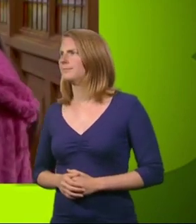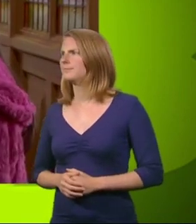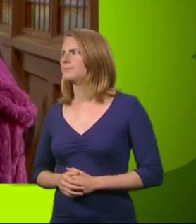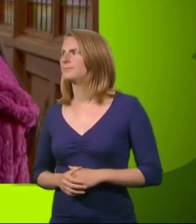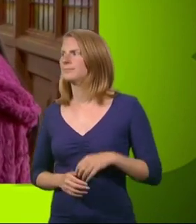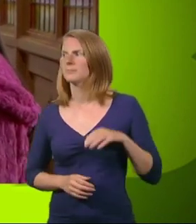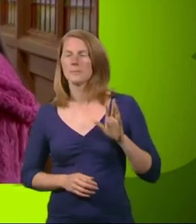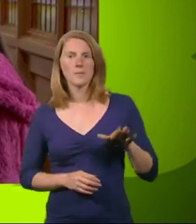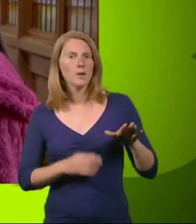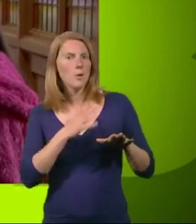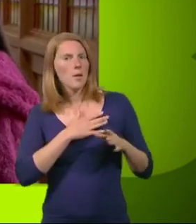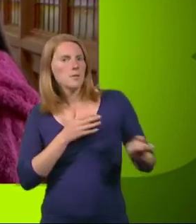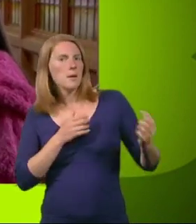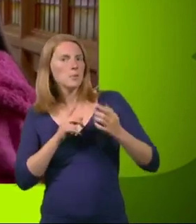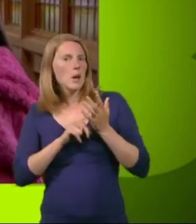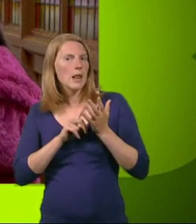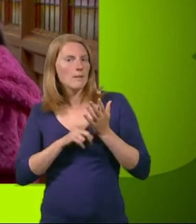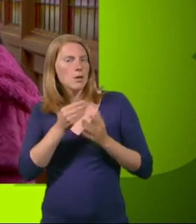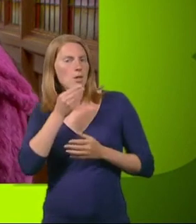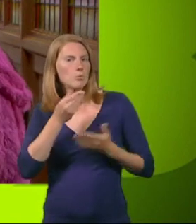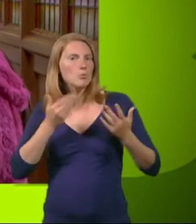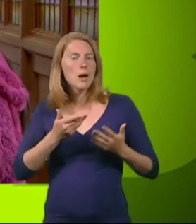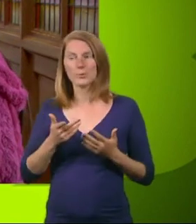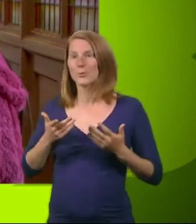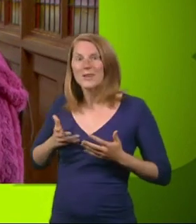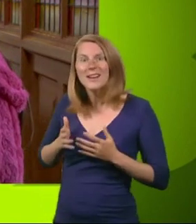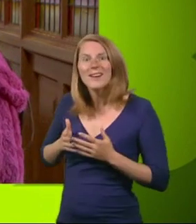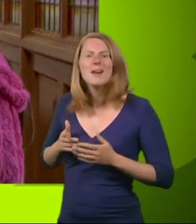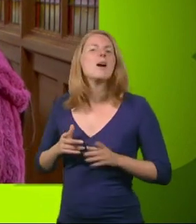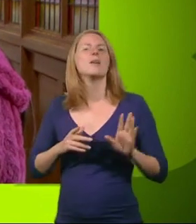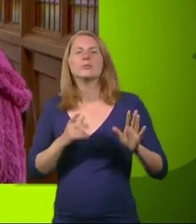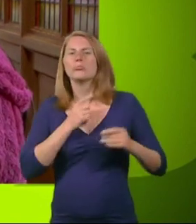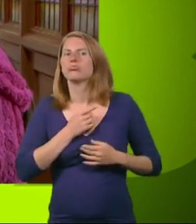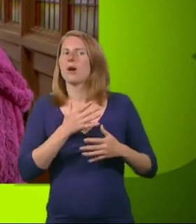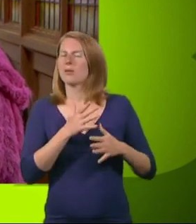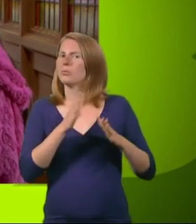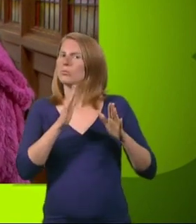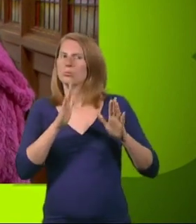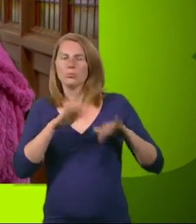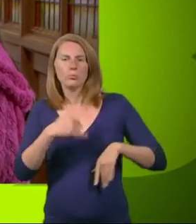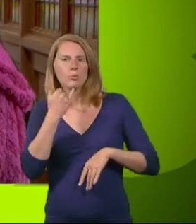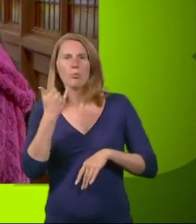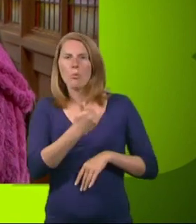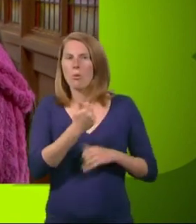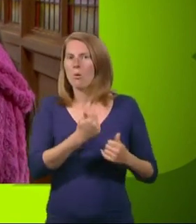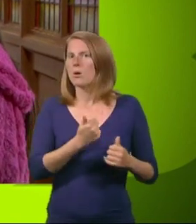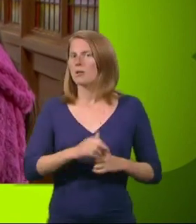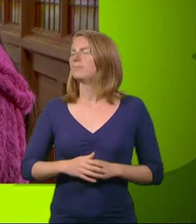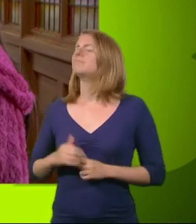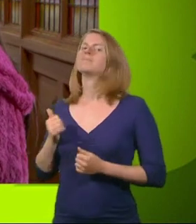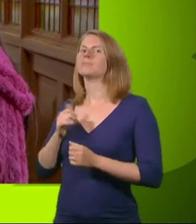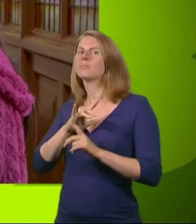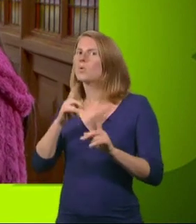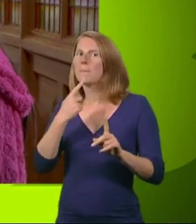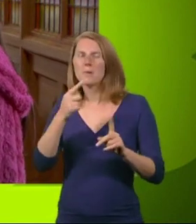How would you like to come to Lily's for lunch today? Today? Really? But it's a surprise, so you mustn't call her, OK? Oh, OK. And it's probably best you